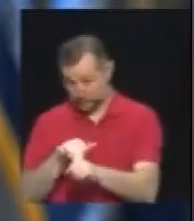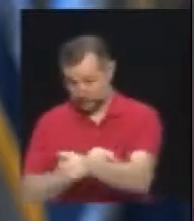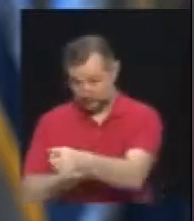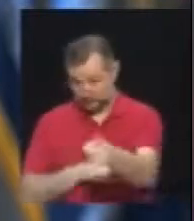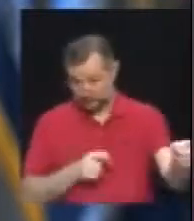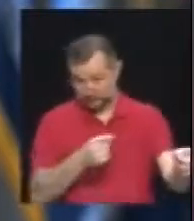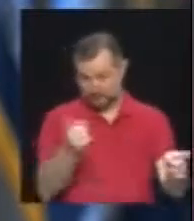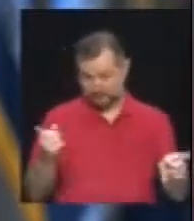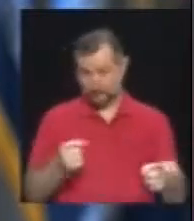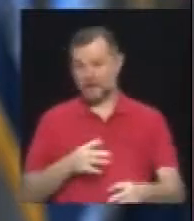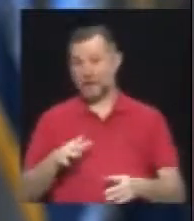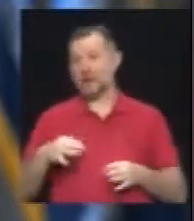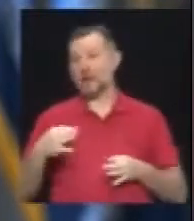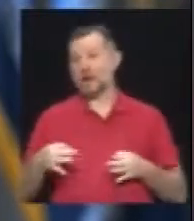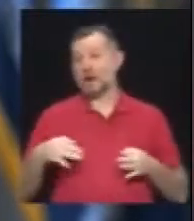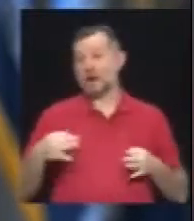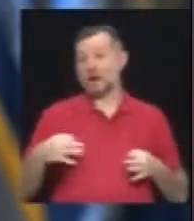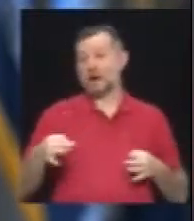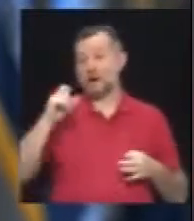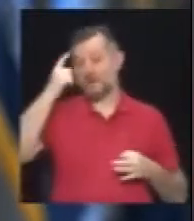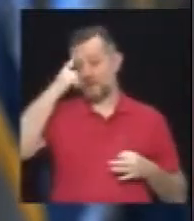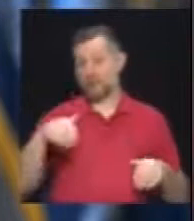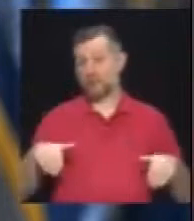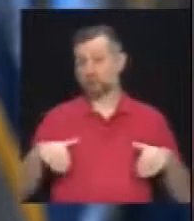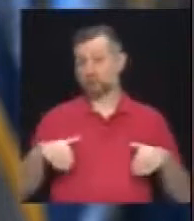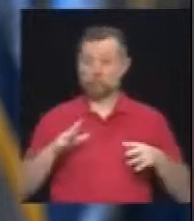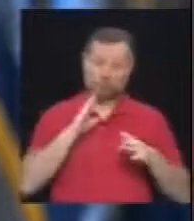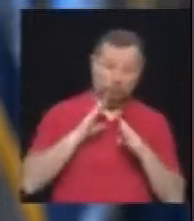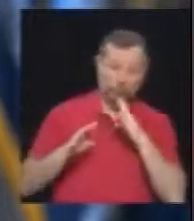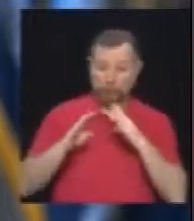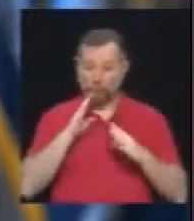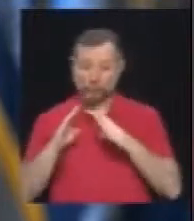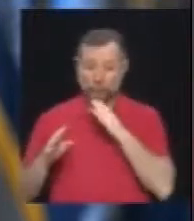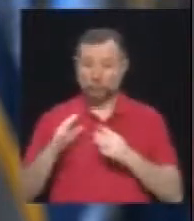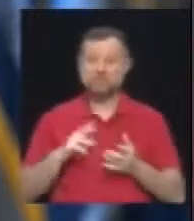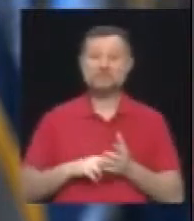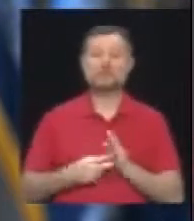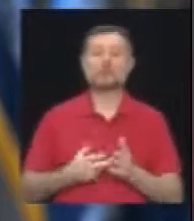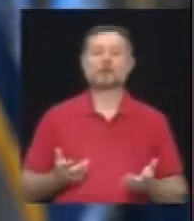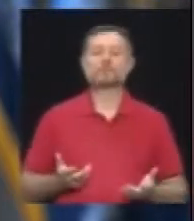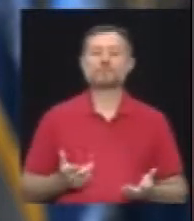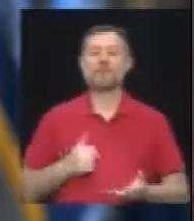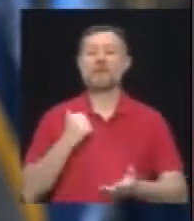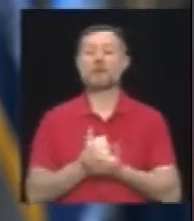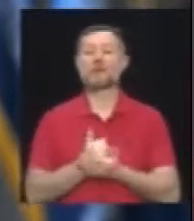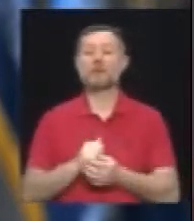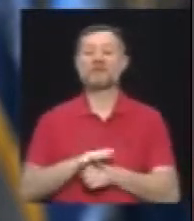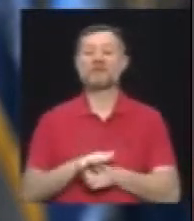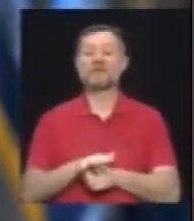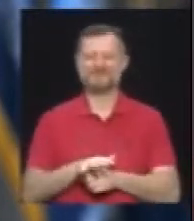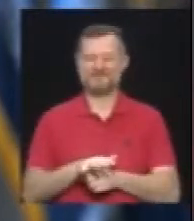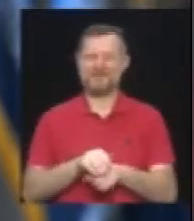political procrastination is COVID collaboration. We know the